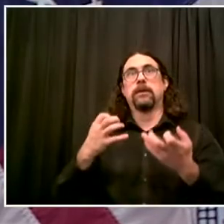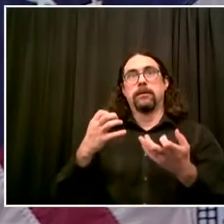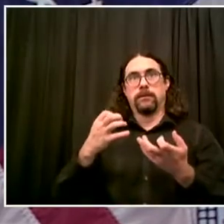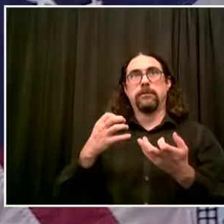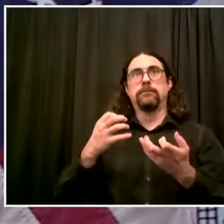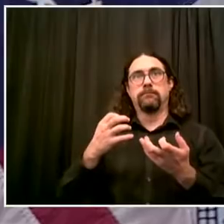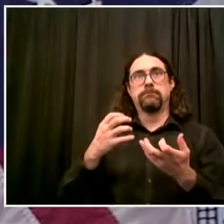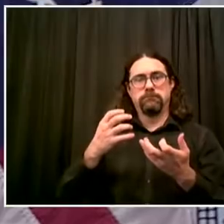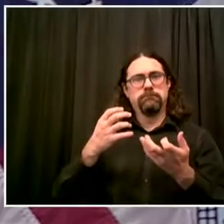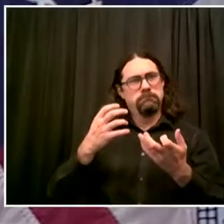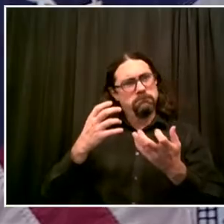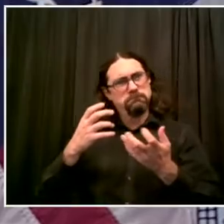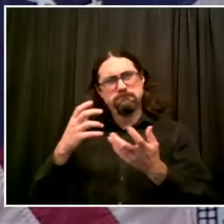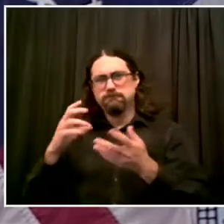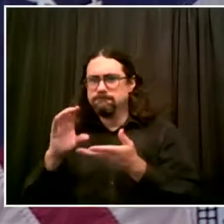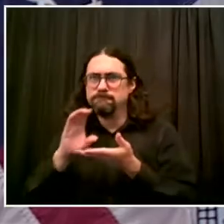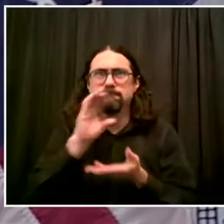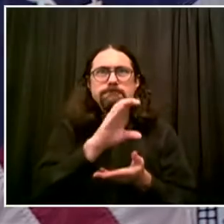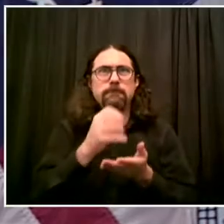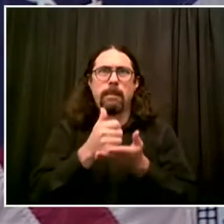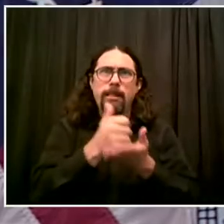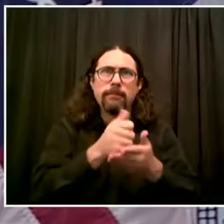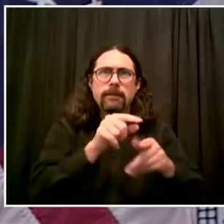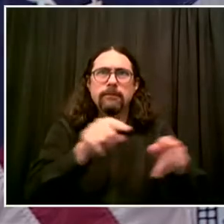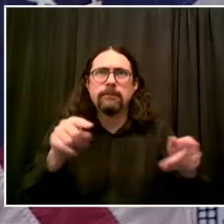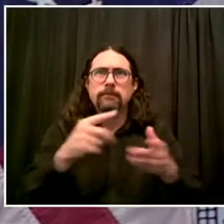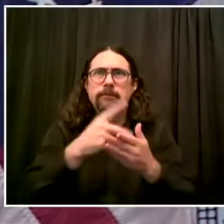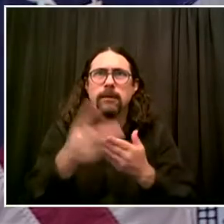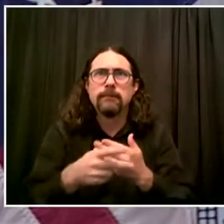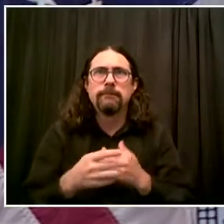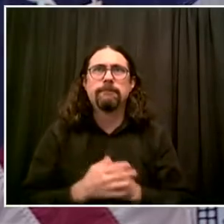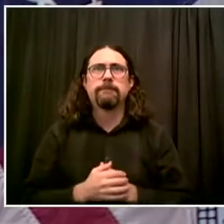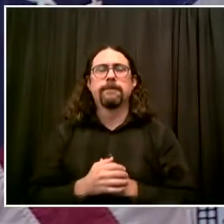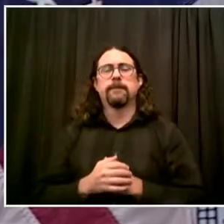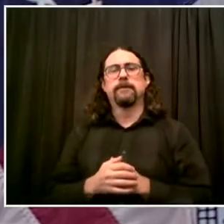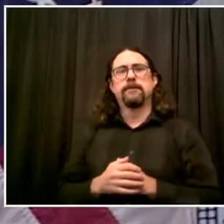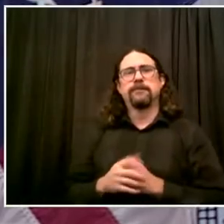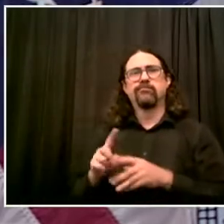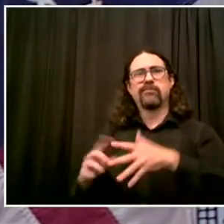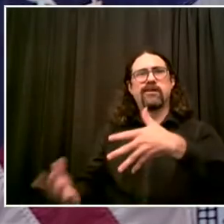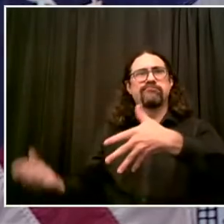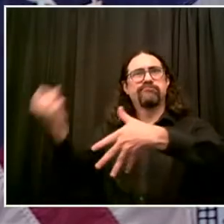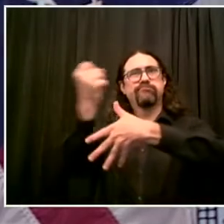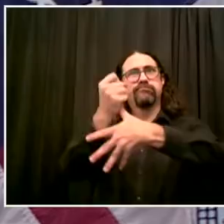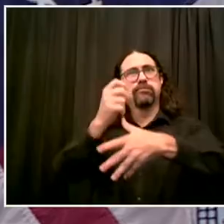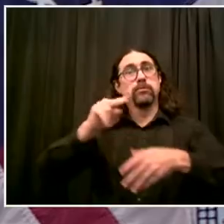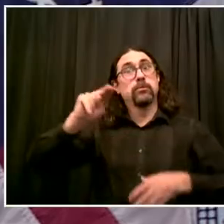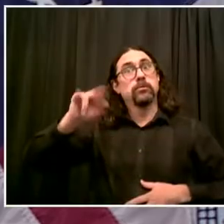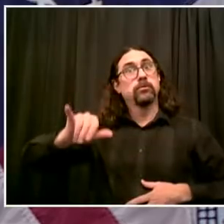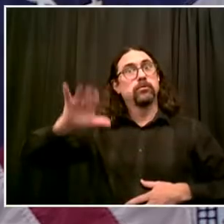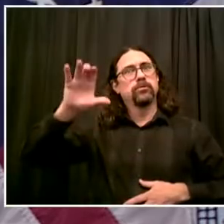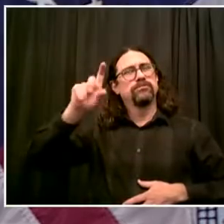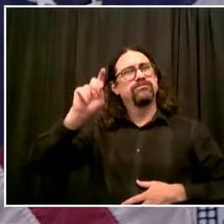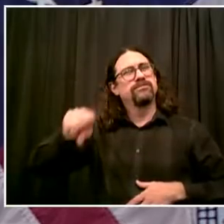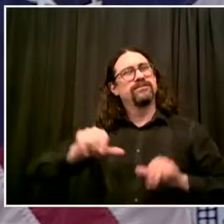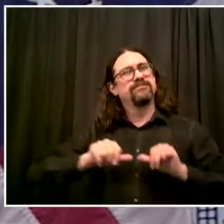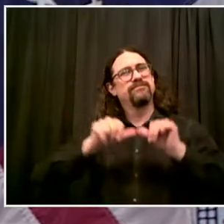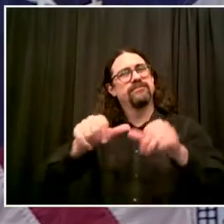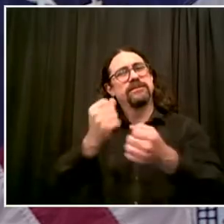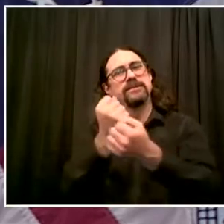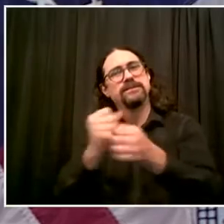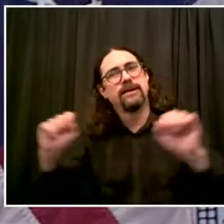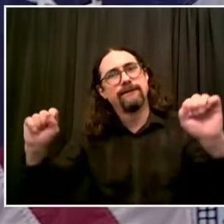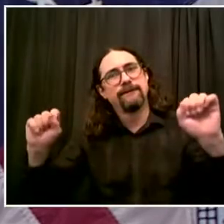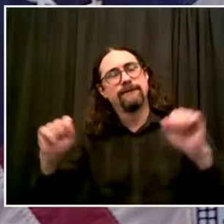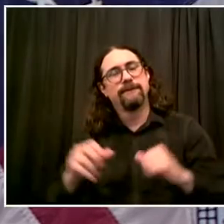now. Got to make sure we strike the right balance. That's what should lead to discussion. On the park, look, this is a city that